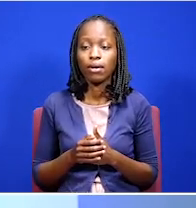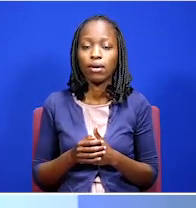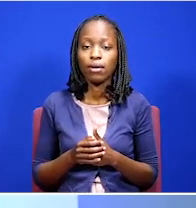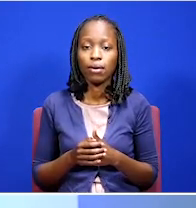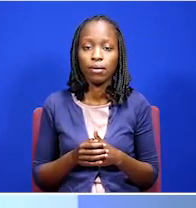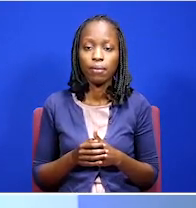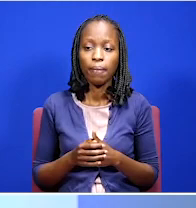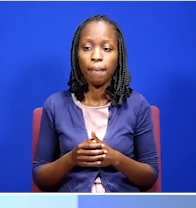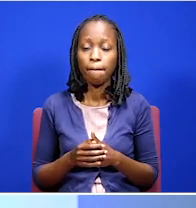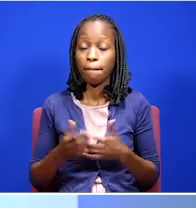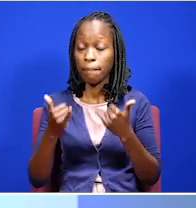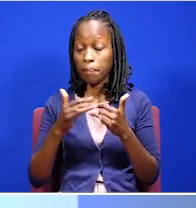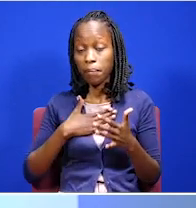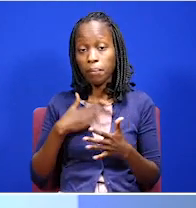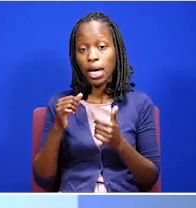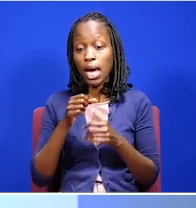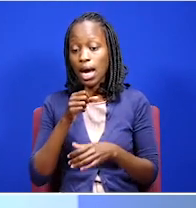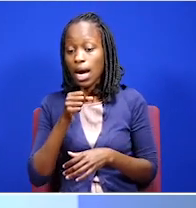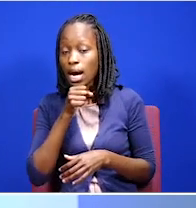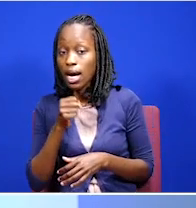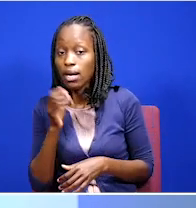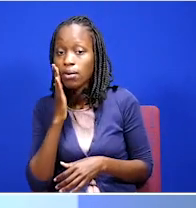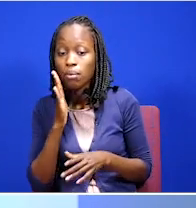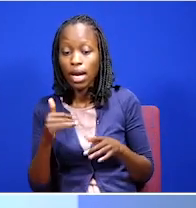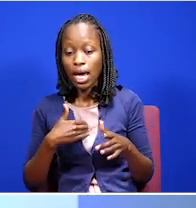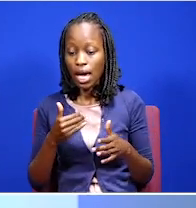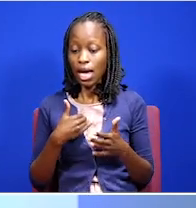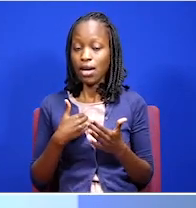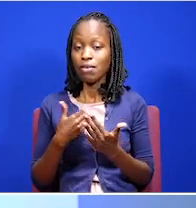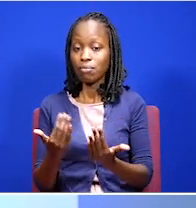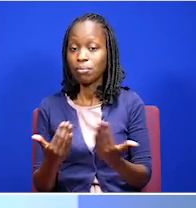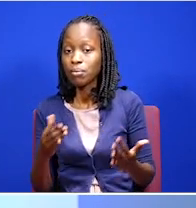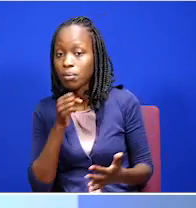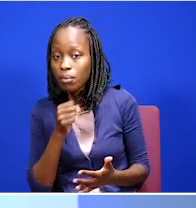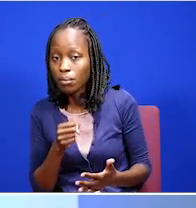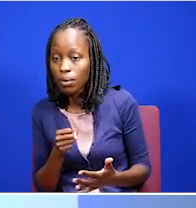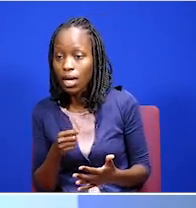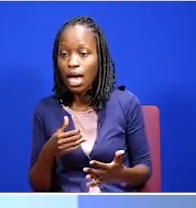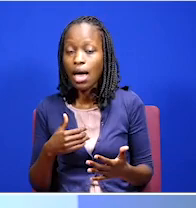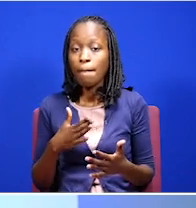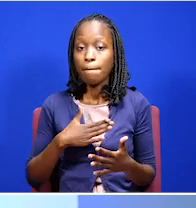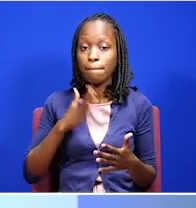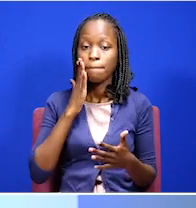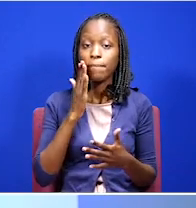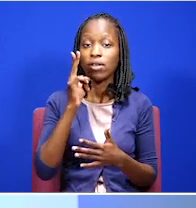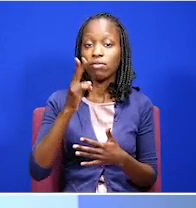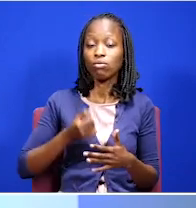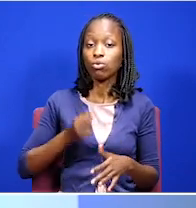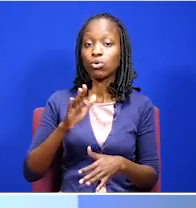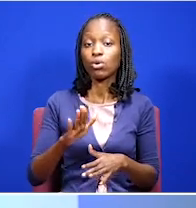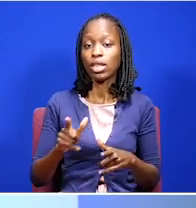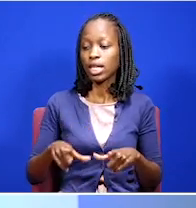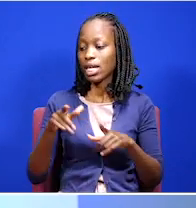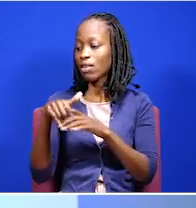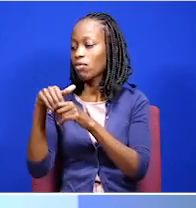higher power. You know, now I'm a grandmother. I have told you of a grandfather when I was small. Now I'm a grandmother and